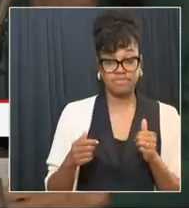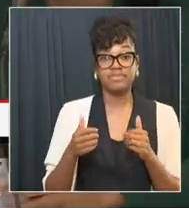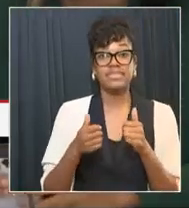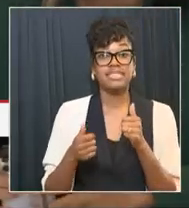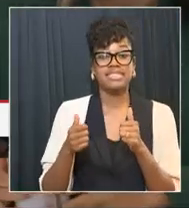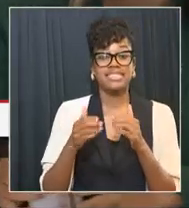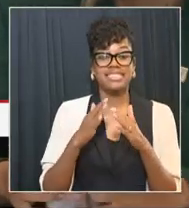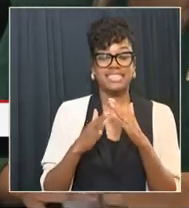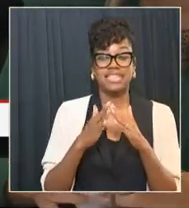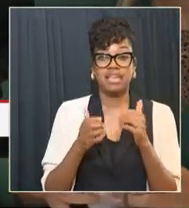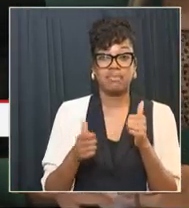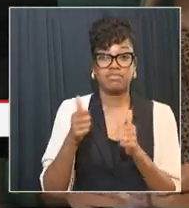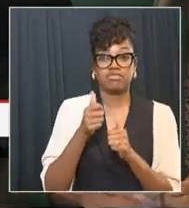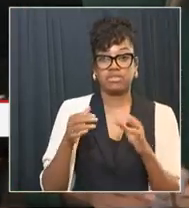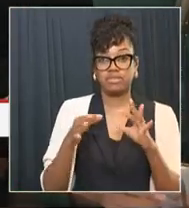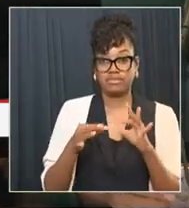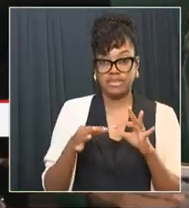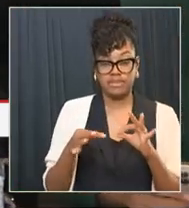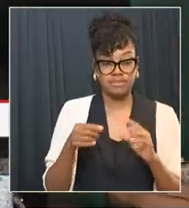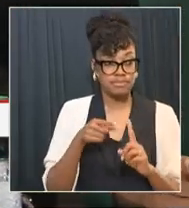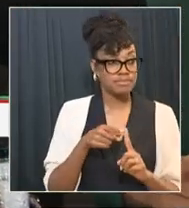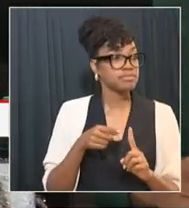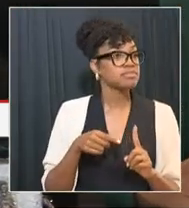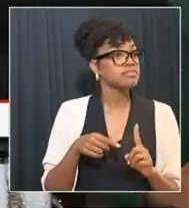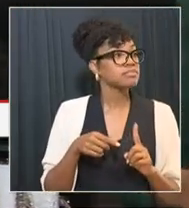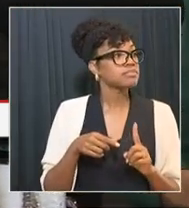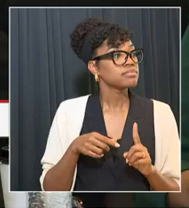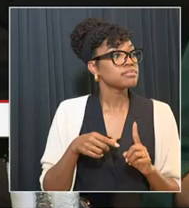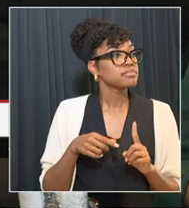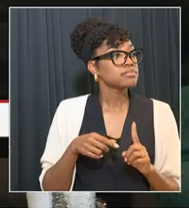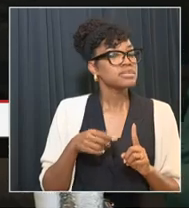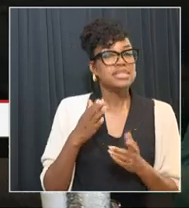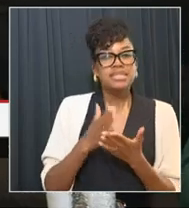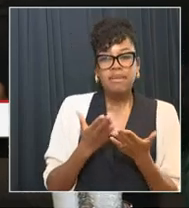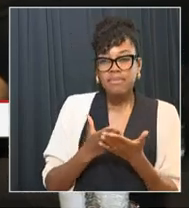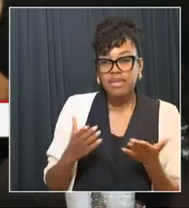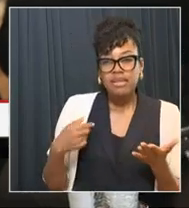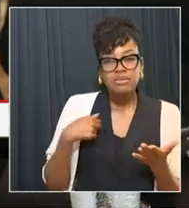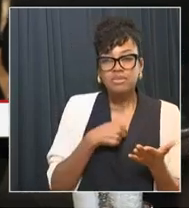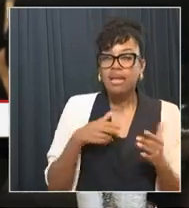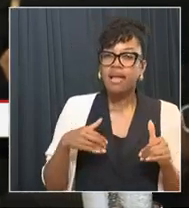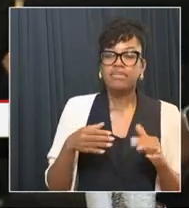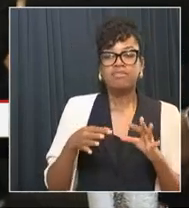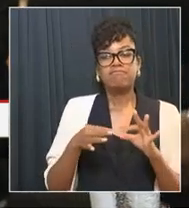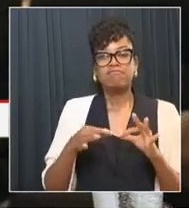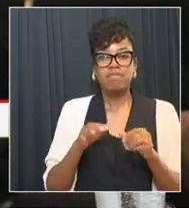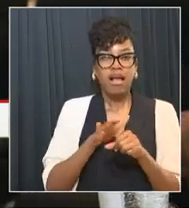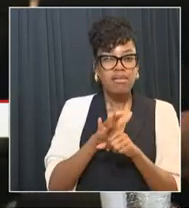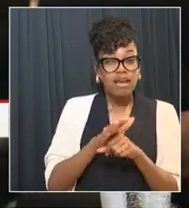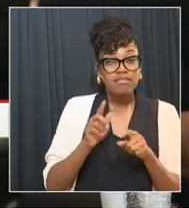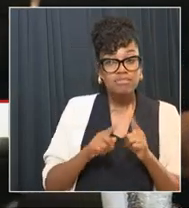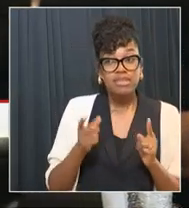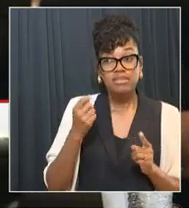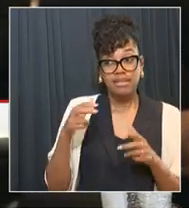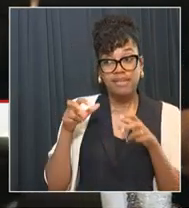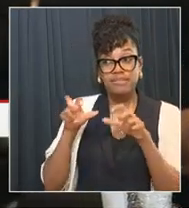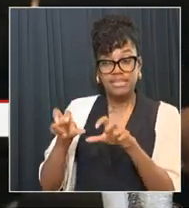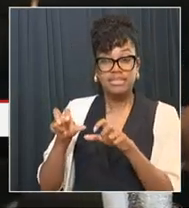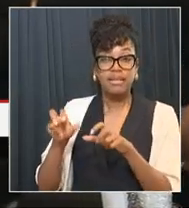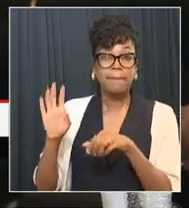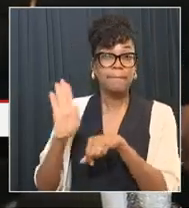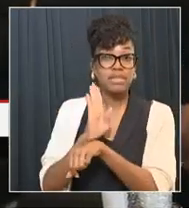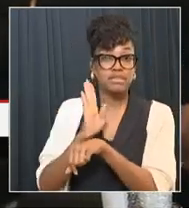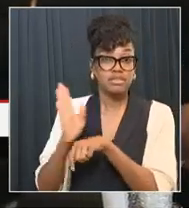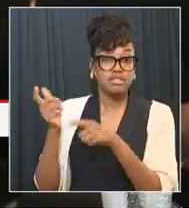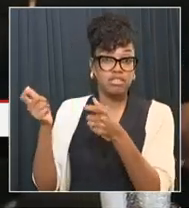that did not actually get discussed at length here, which is some of the investments we're putting in business attraction. So our largest employer is the federal